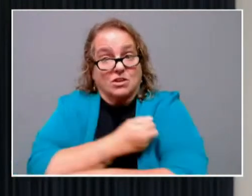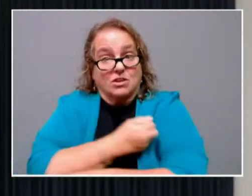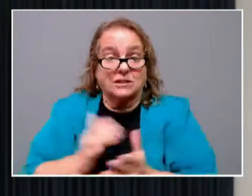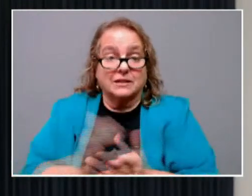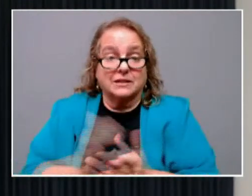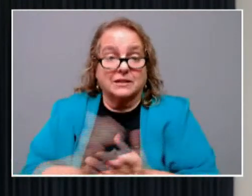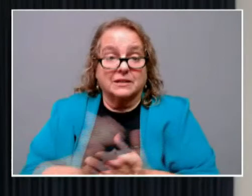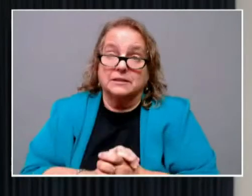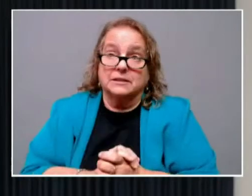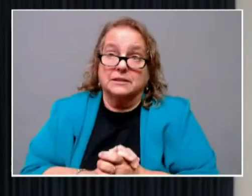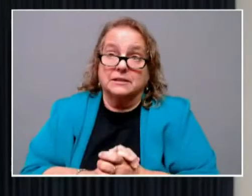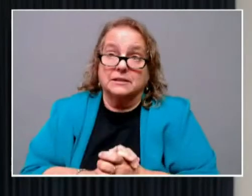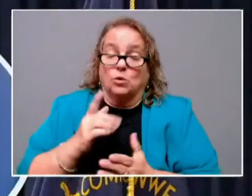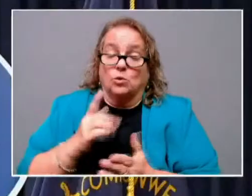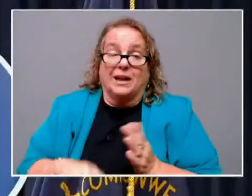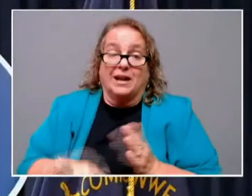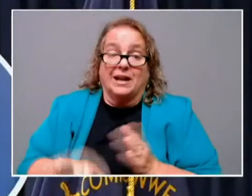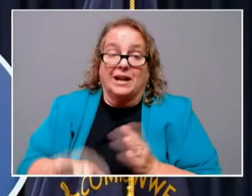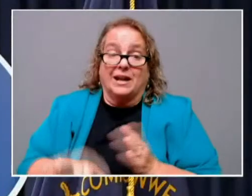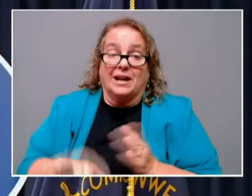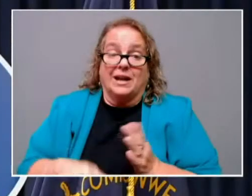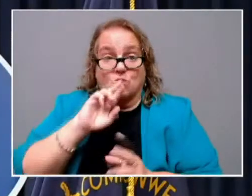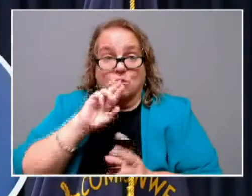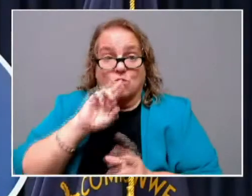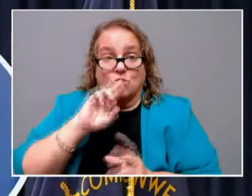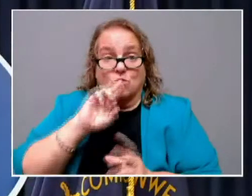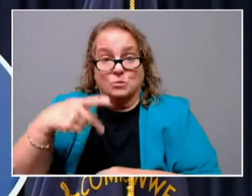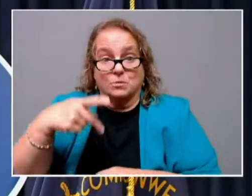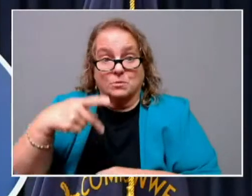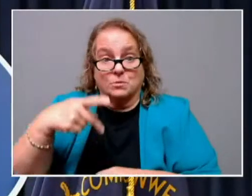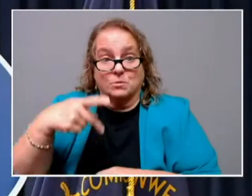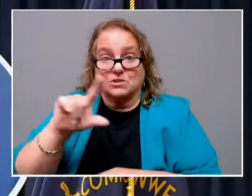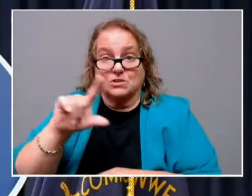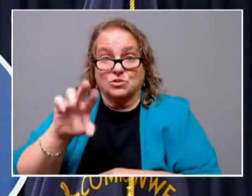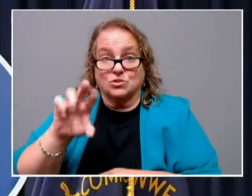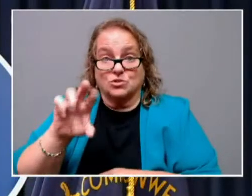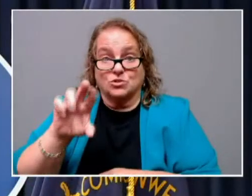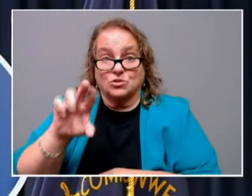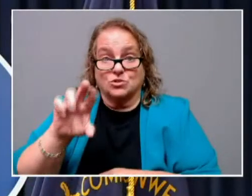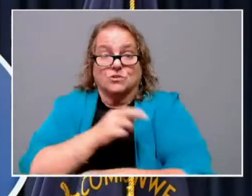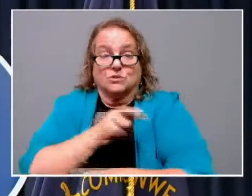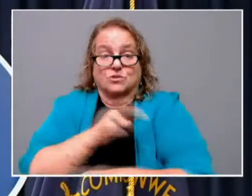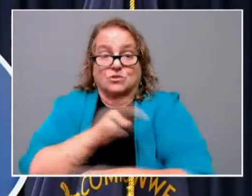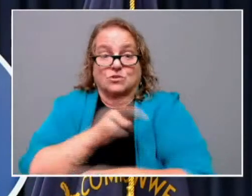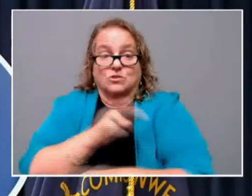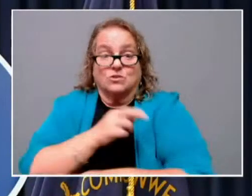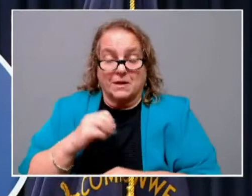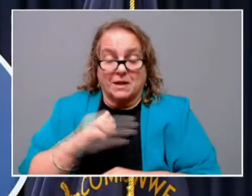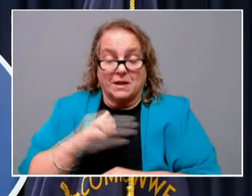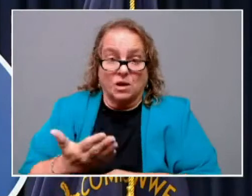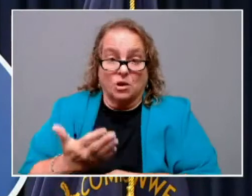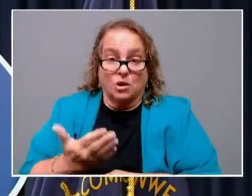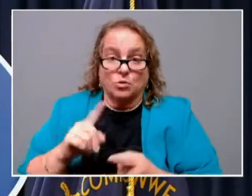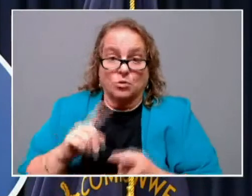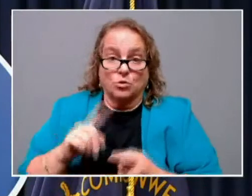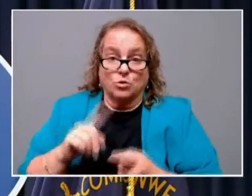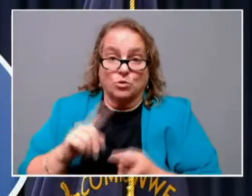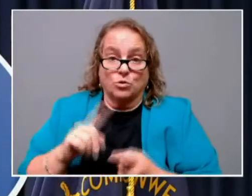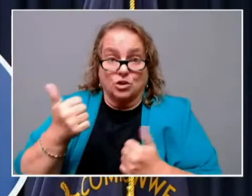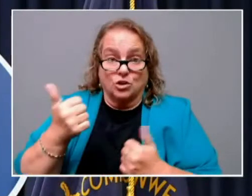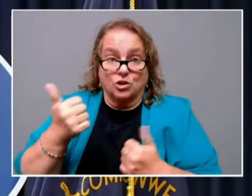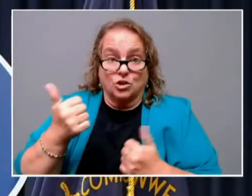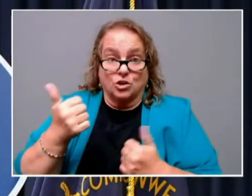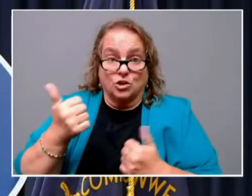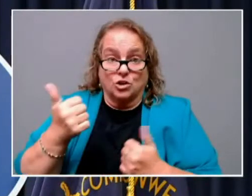what's my reaction to the Pfizer vaccine hopefully being available to younger Kentuckians, I